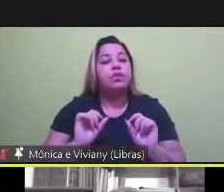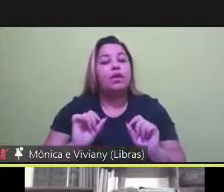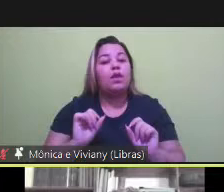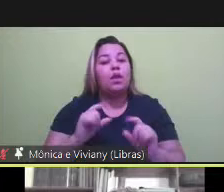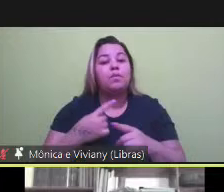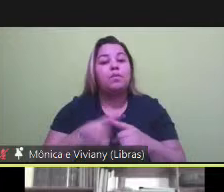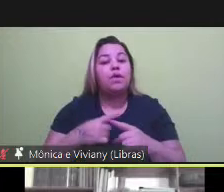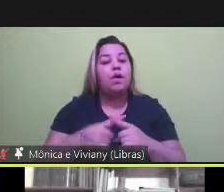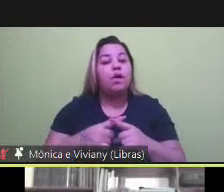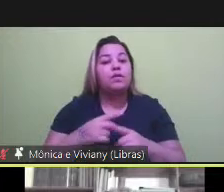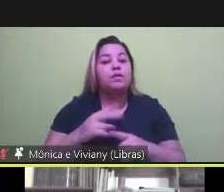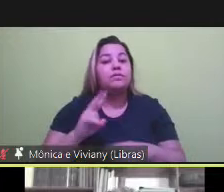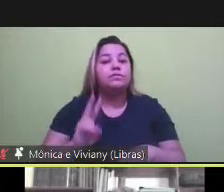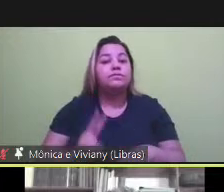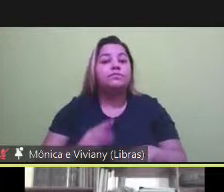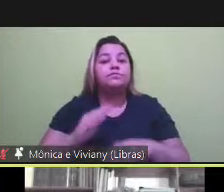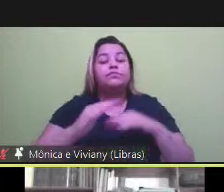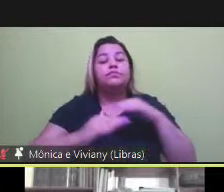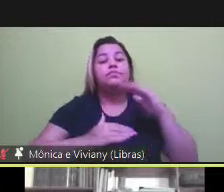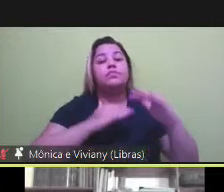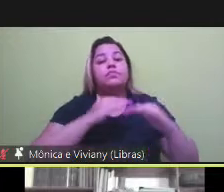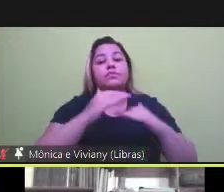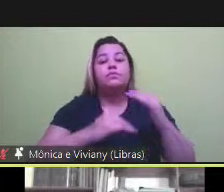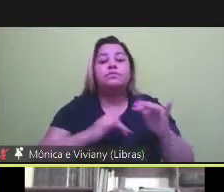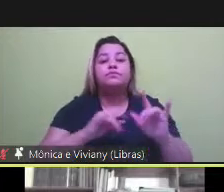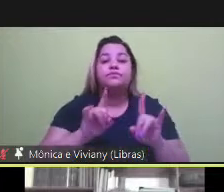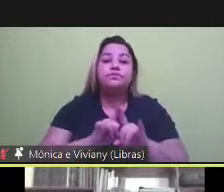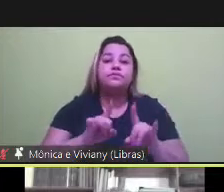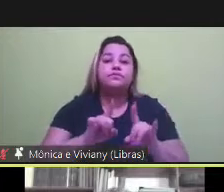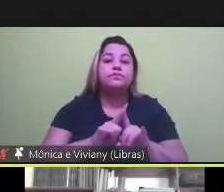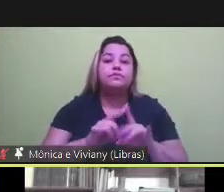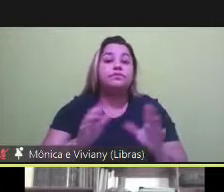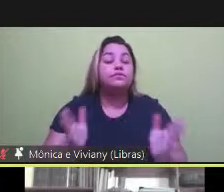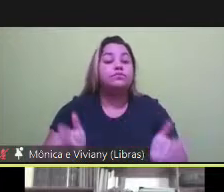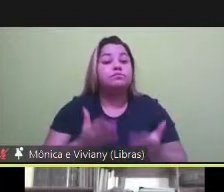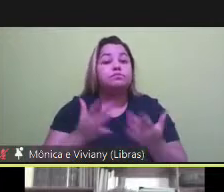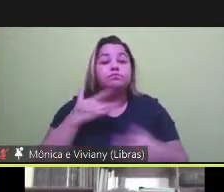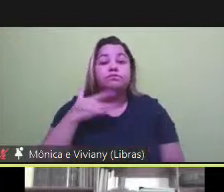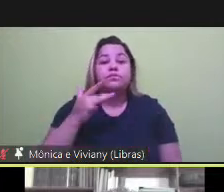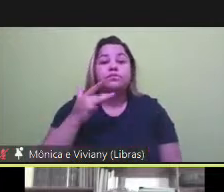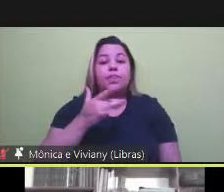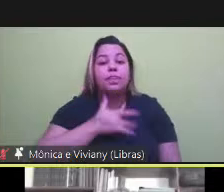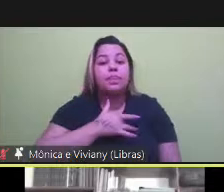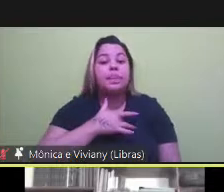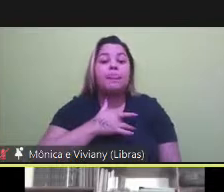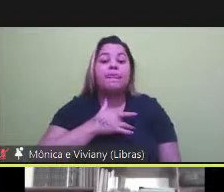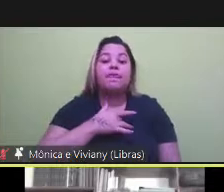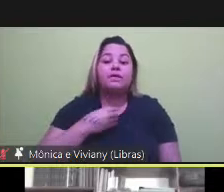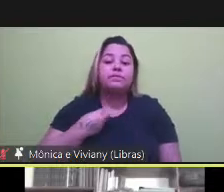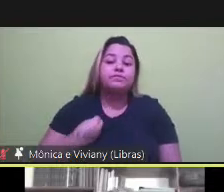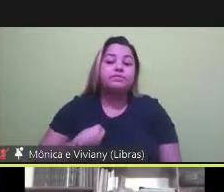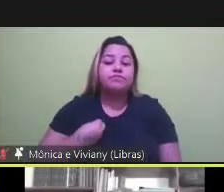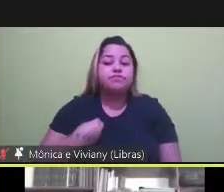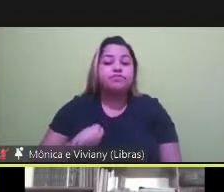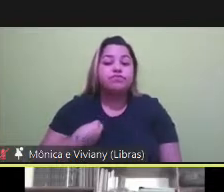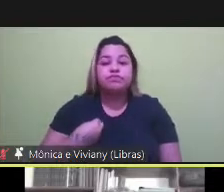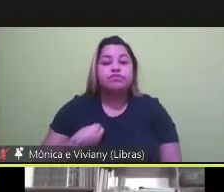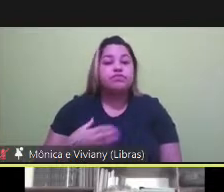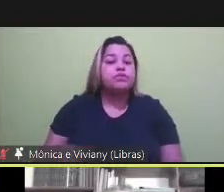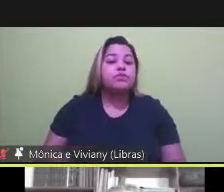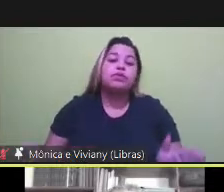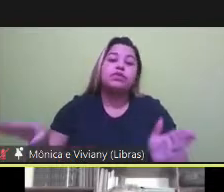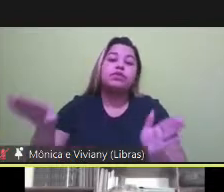Very often, we develop programs of healthcare, of healthy living, but it doesn't get to a sector